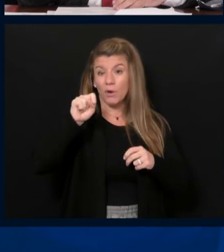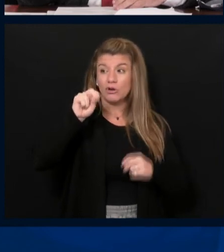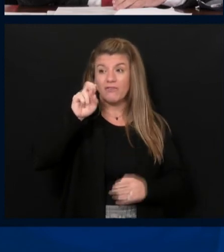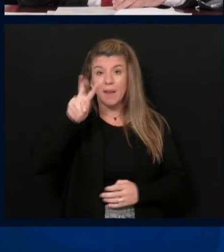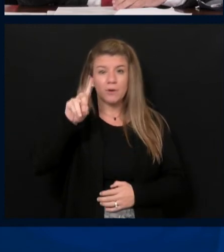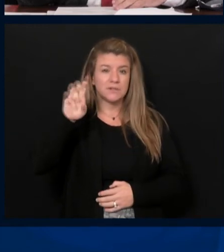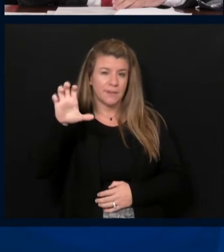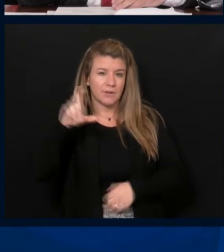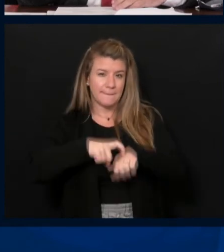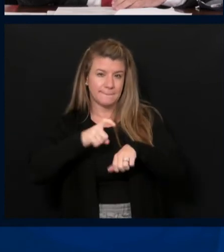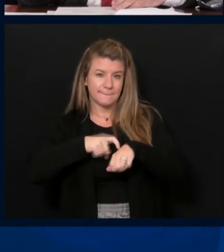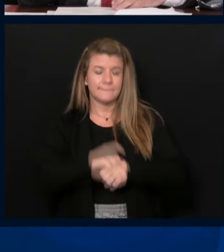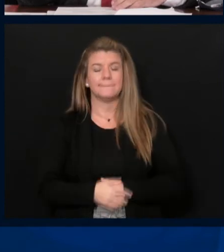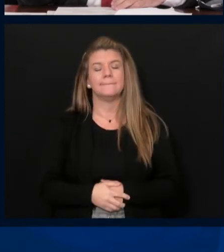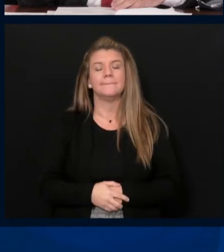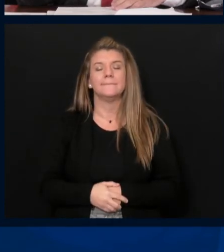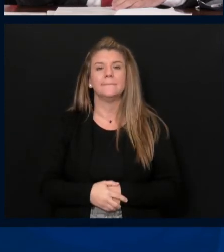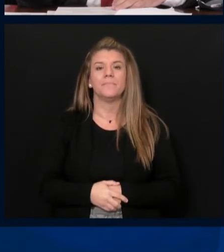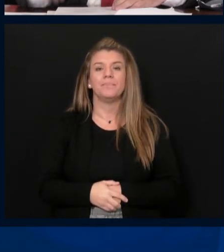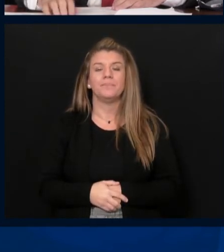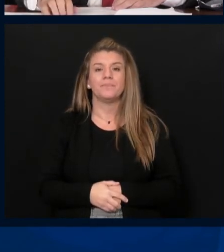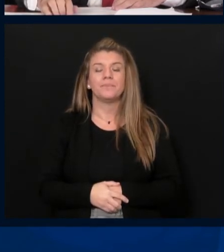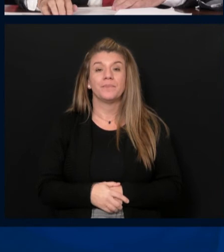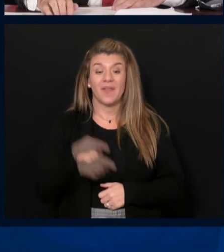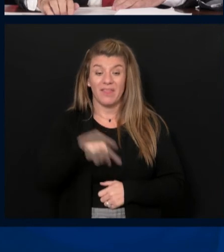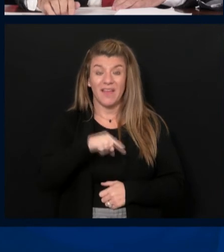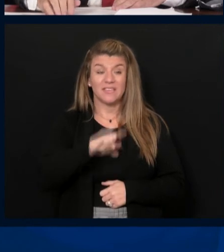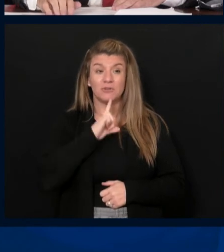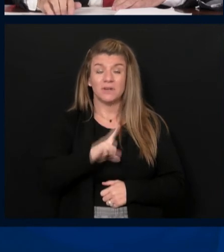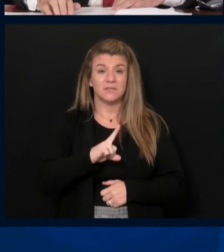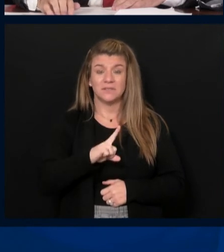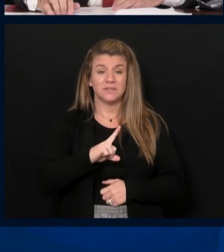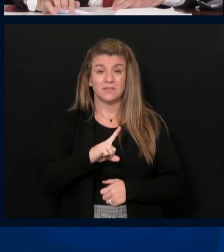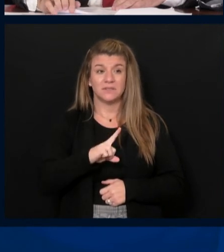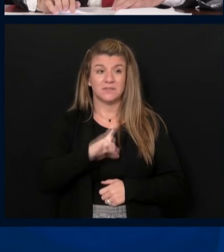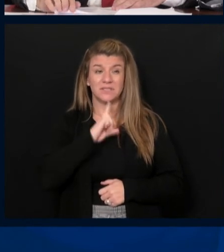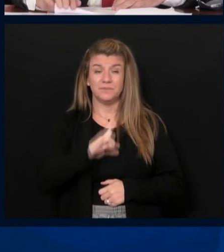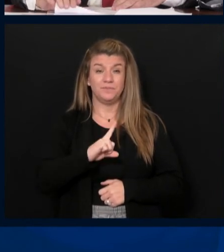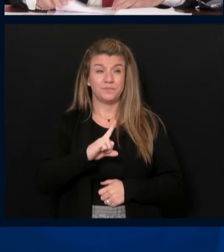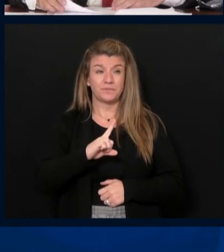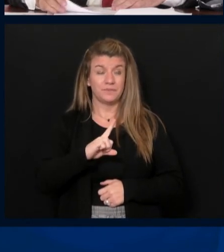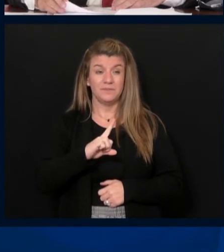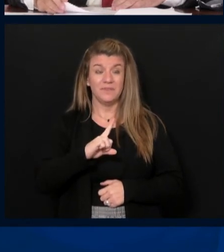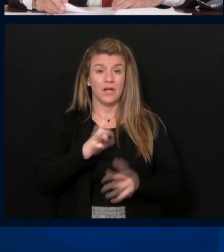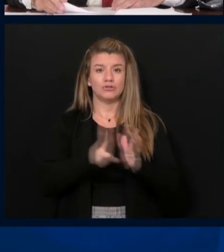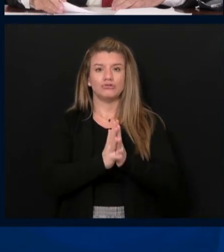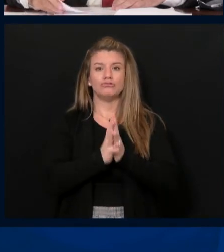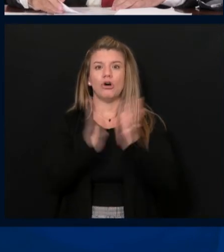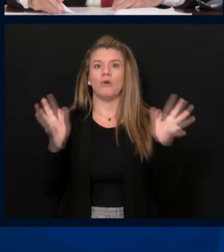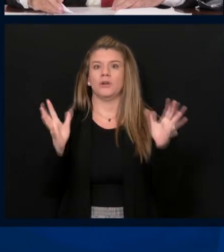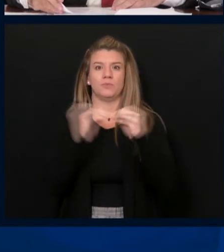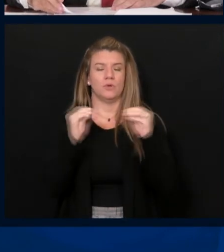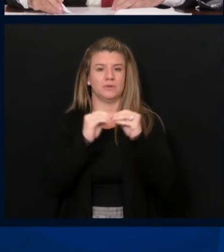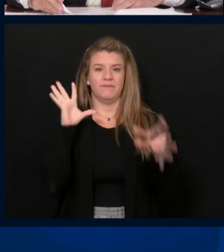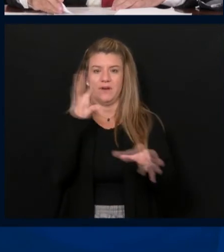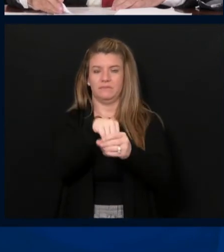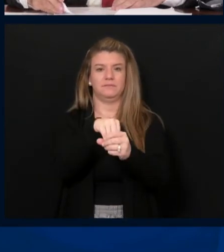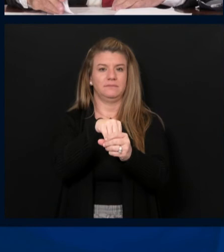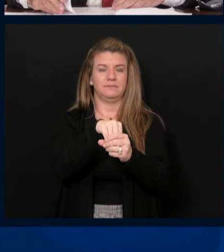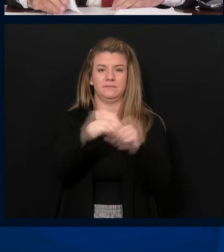December. This thing, the magnitude of this is so much greater than what